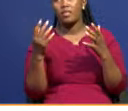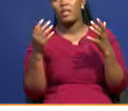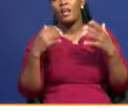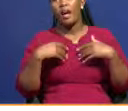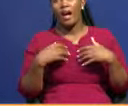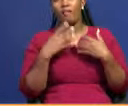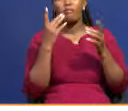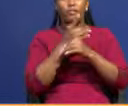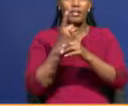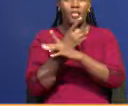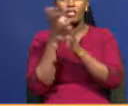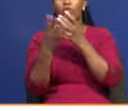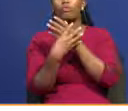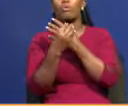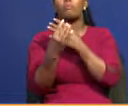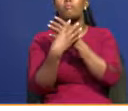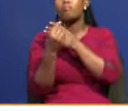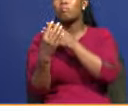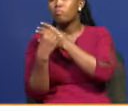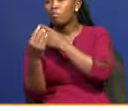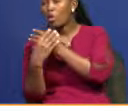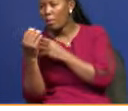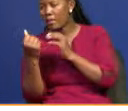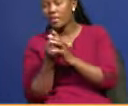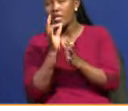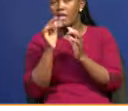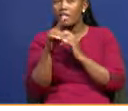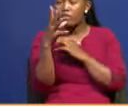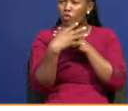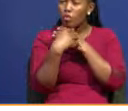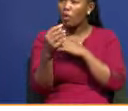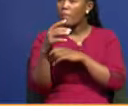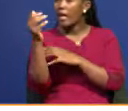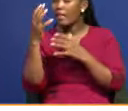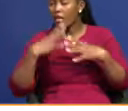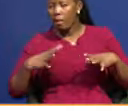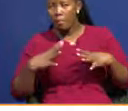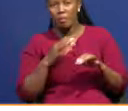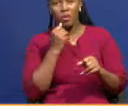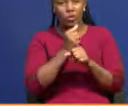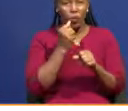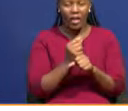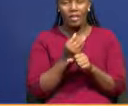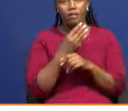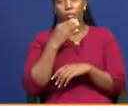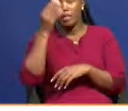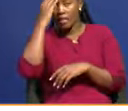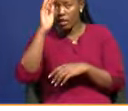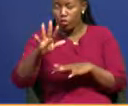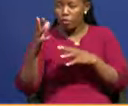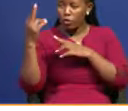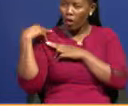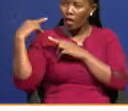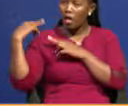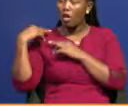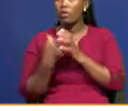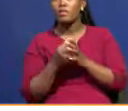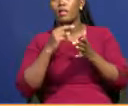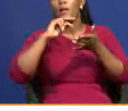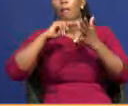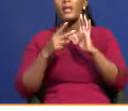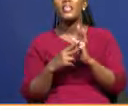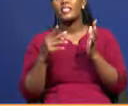plagiarism. And plagiarism means that you're taking somebody else's work and claiming to be your own. So our